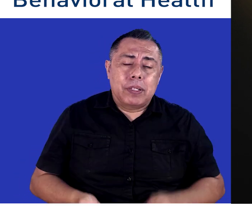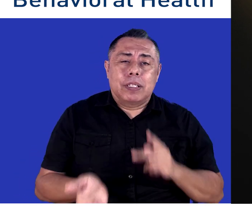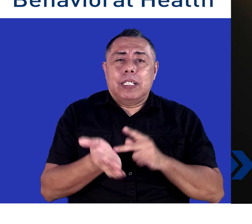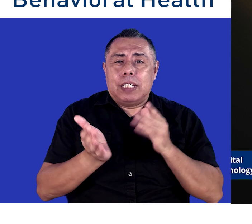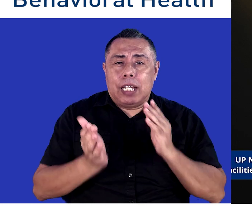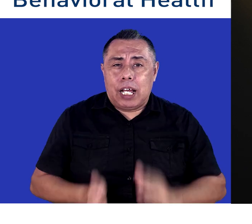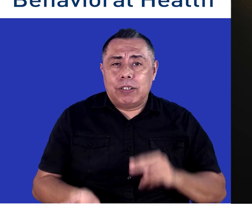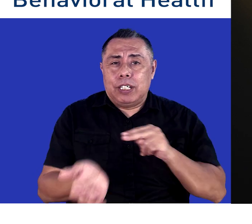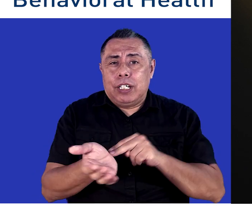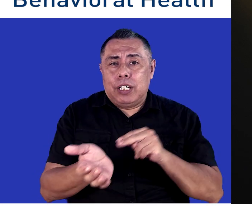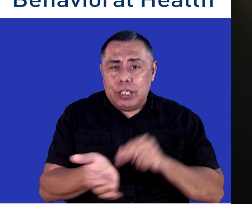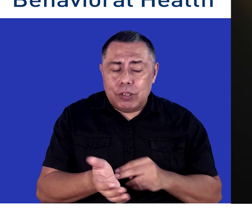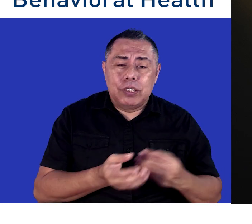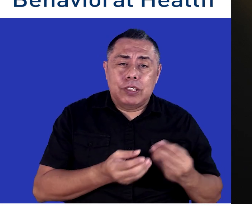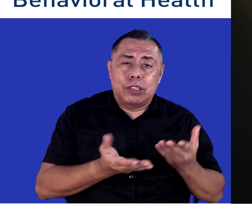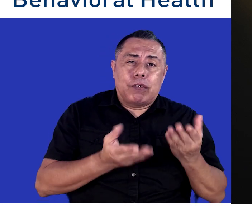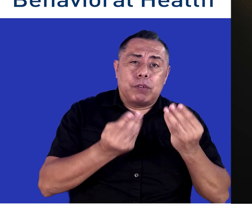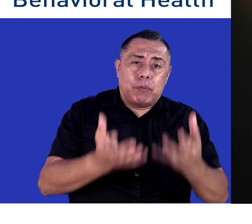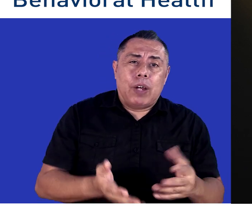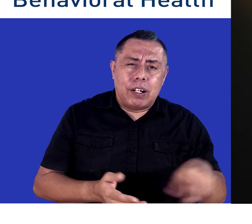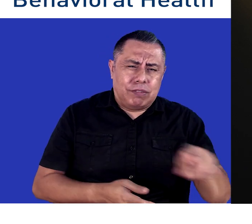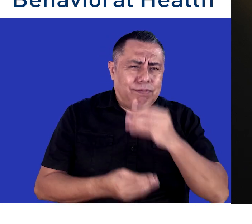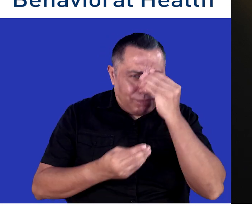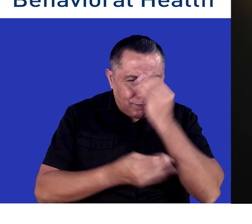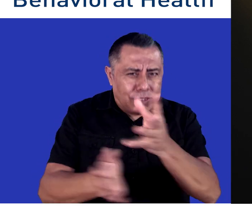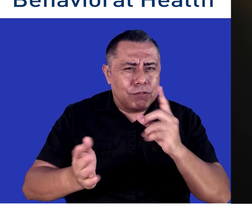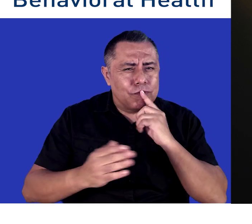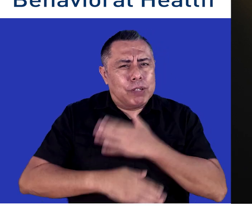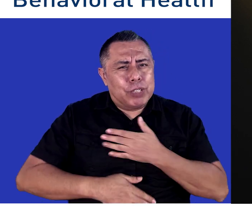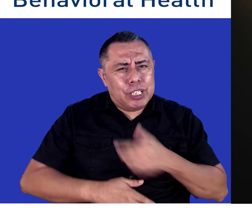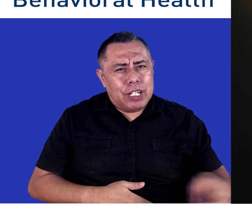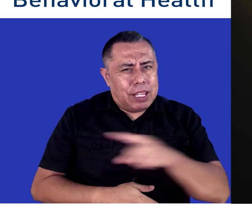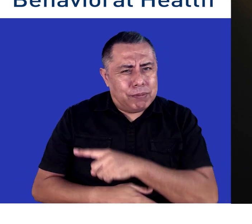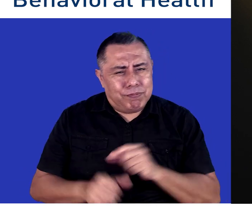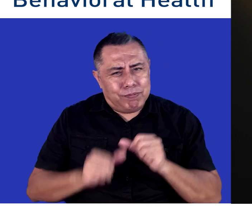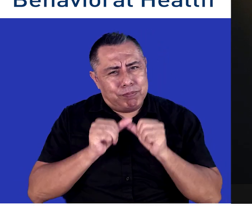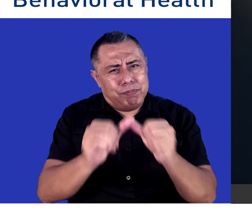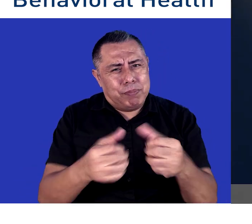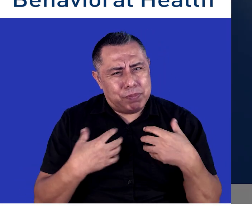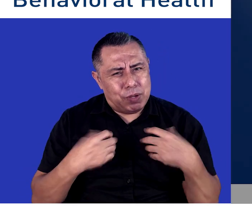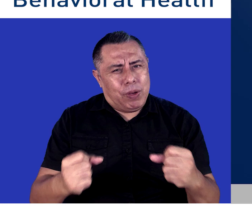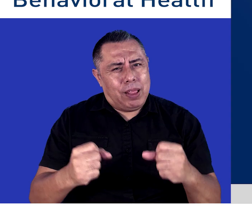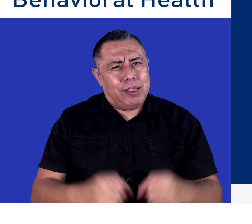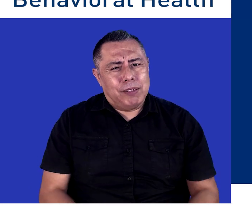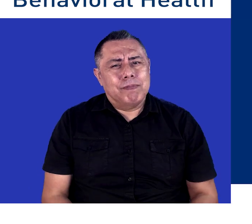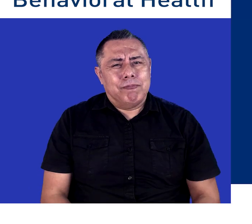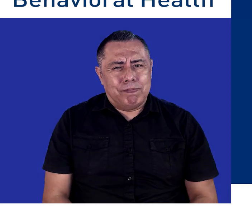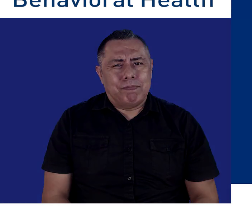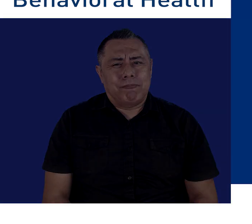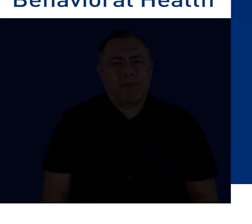and the great support teams around them know how much you appreciate them. Be well.